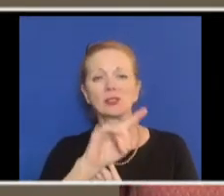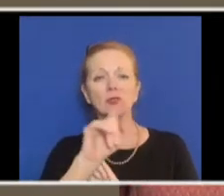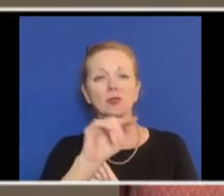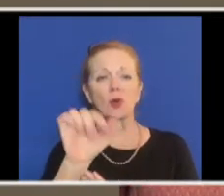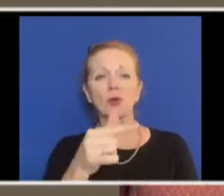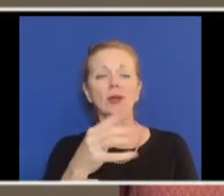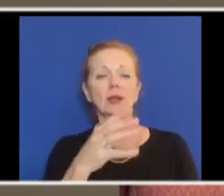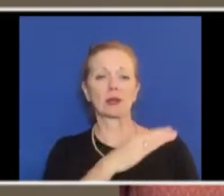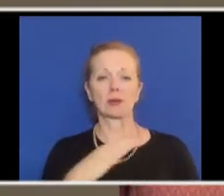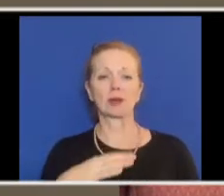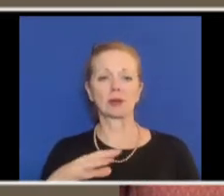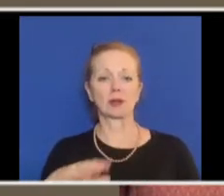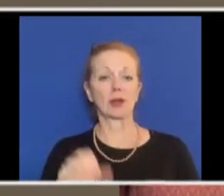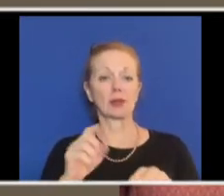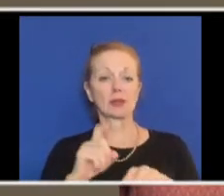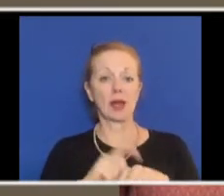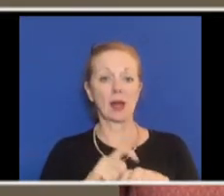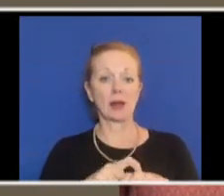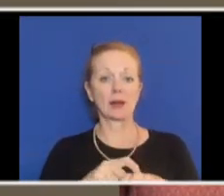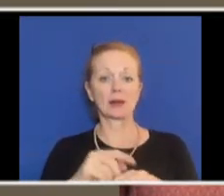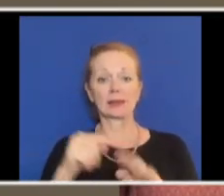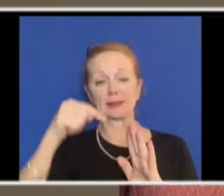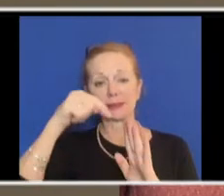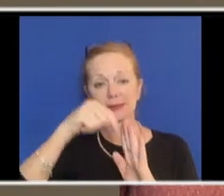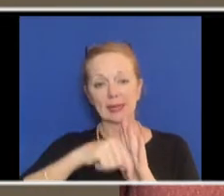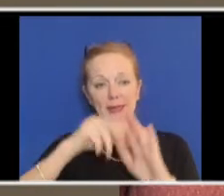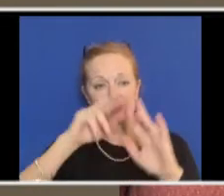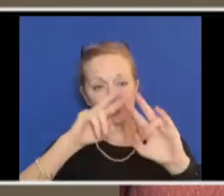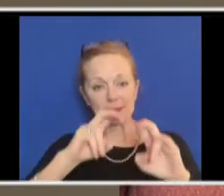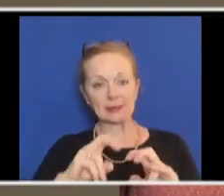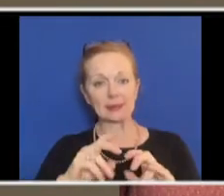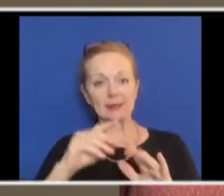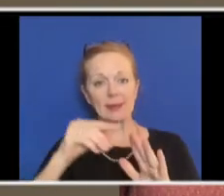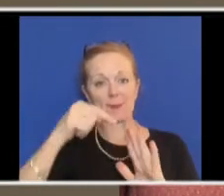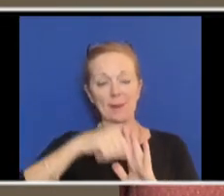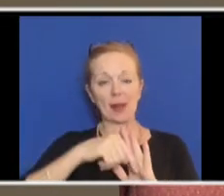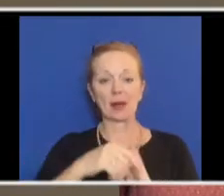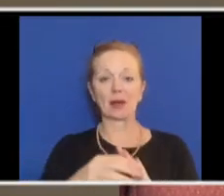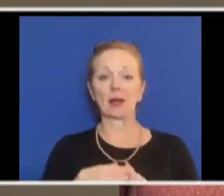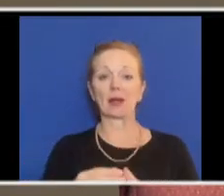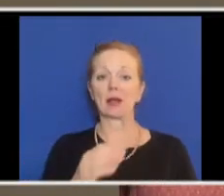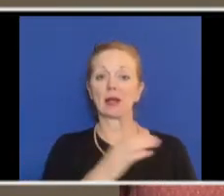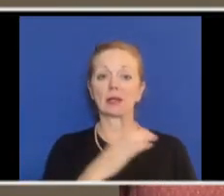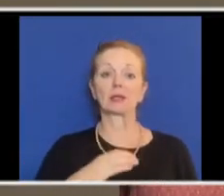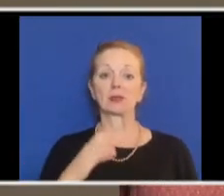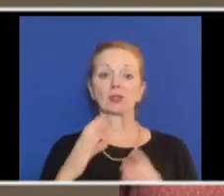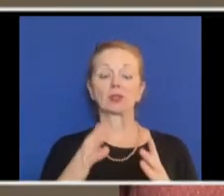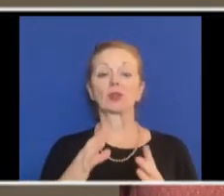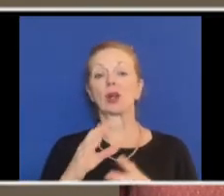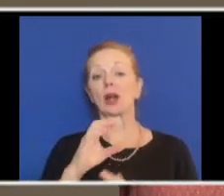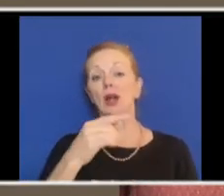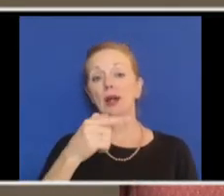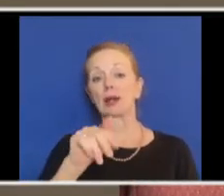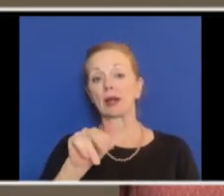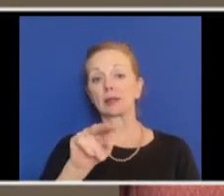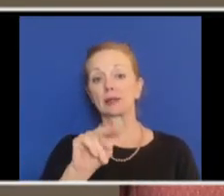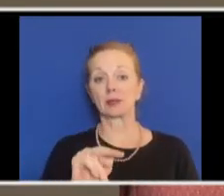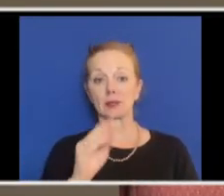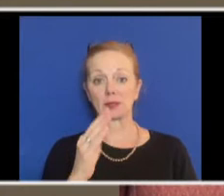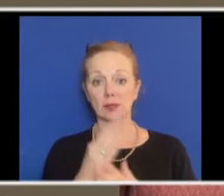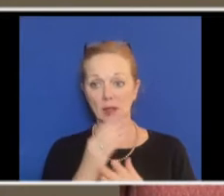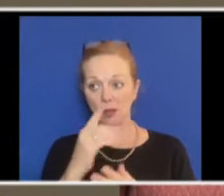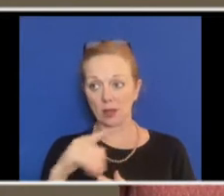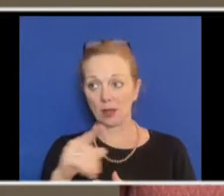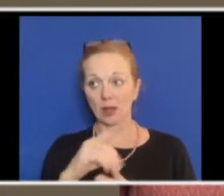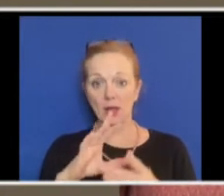took their time to really dig deeper especially commissioner Guzman that some of his some of the comments